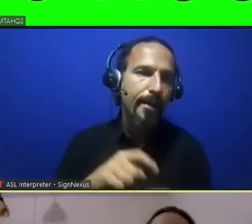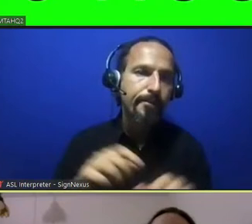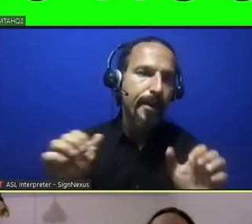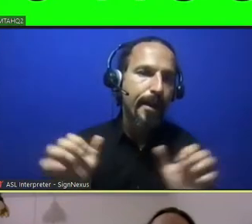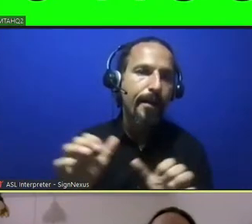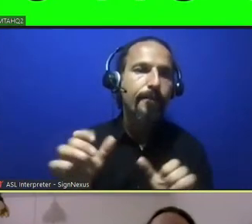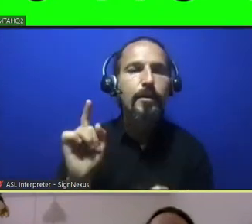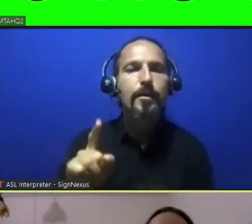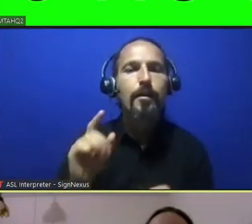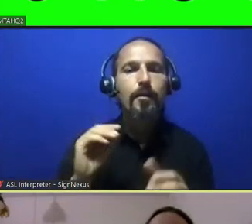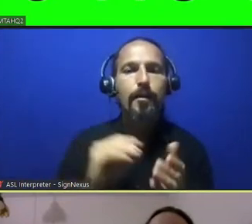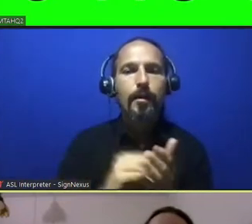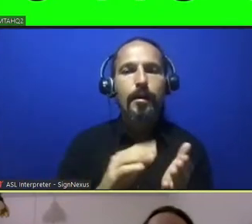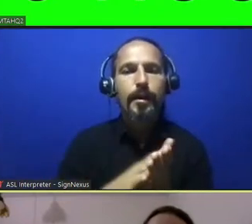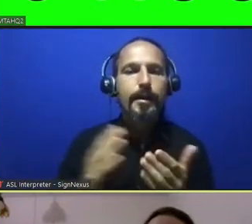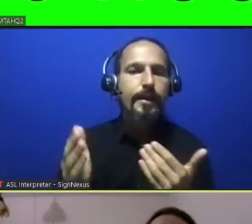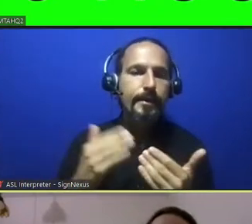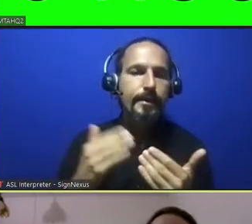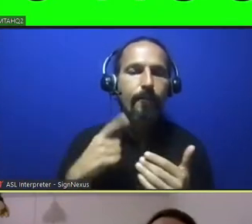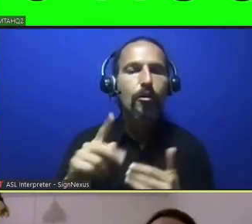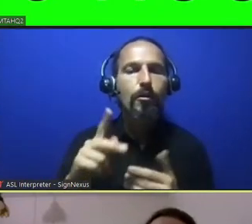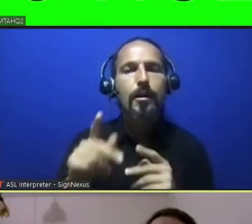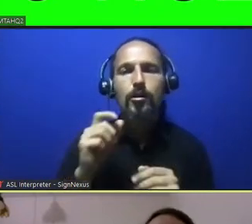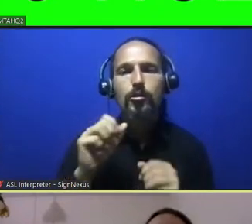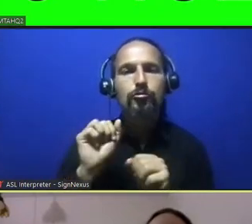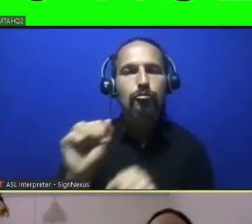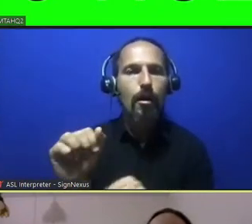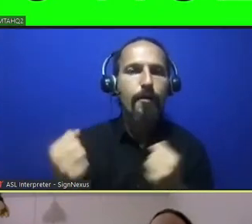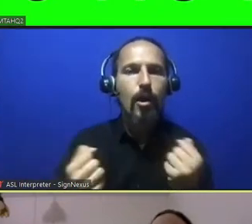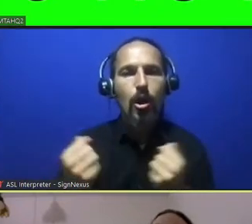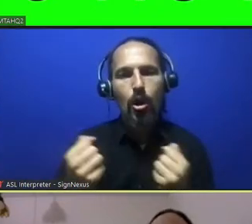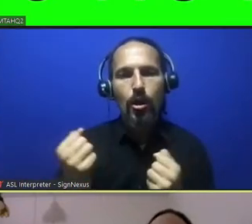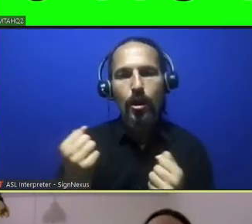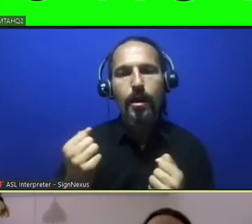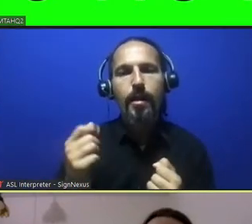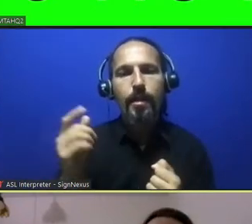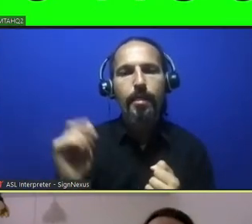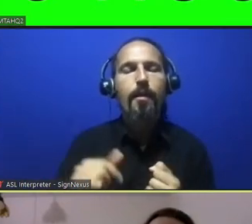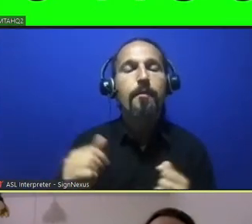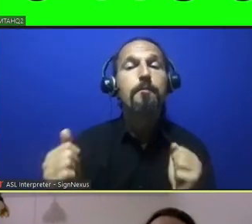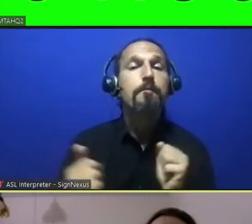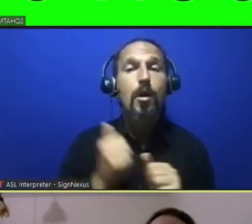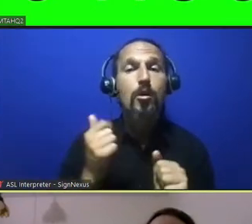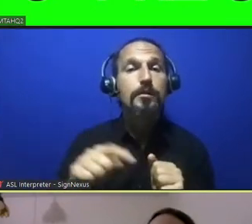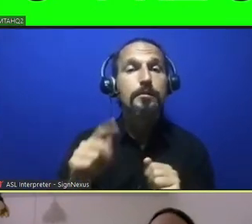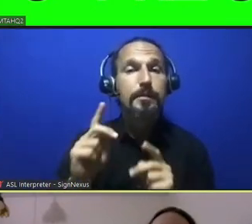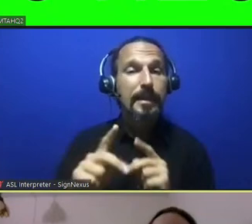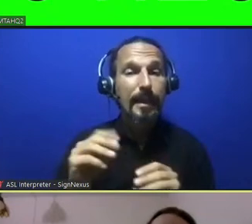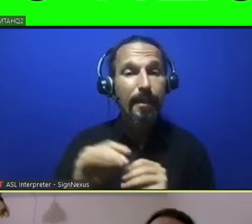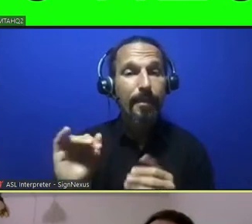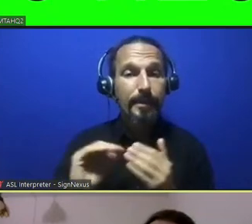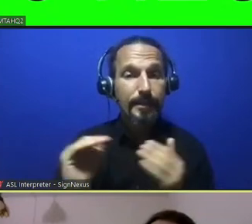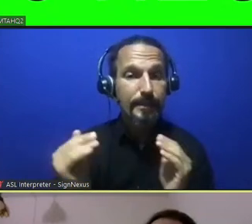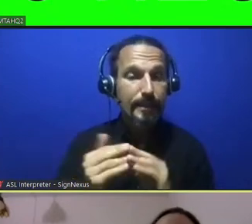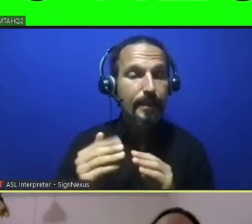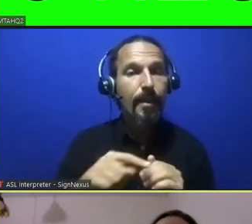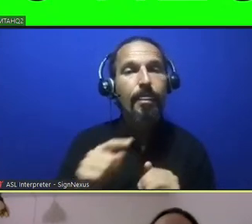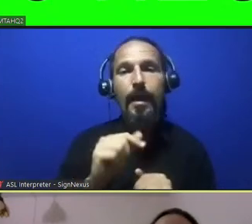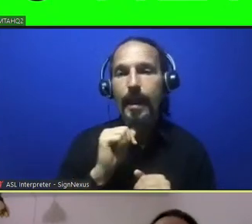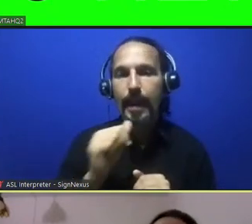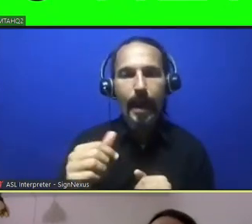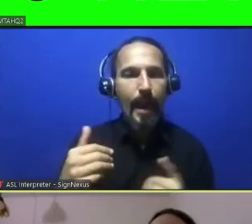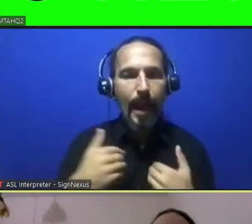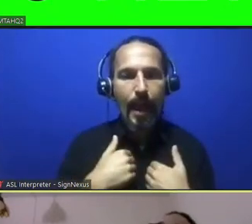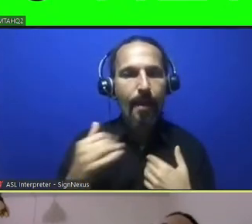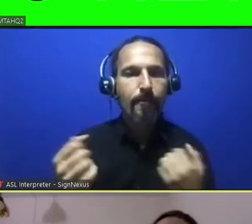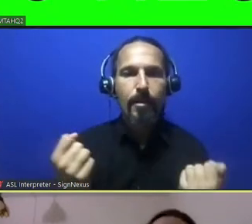into making things easier for people who drive cars when that's where the vast majority of people in this city do not have